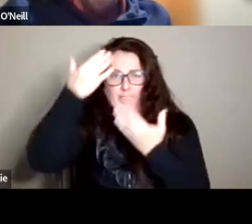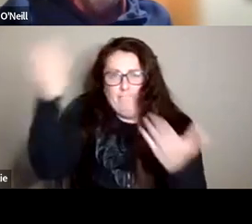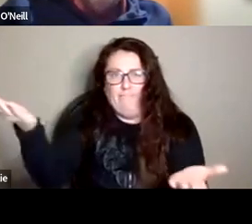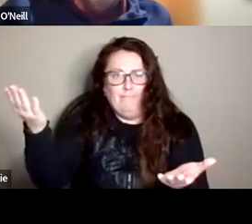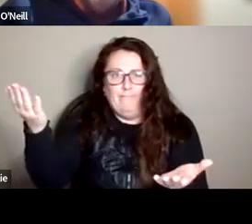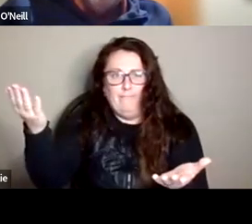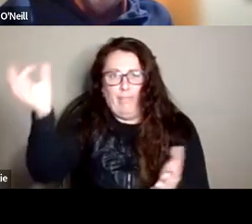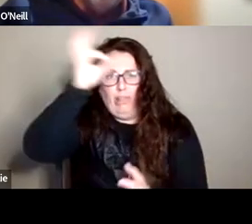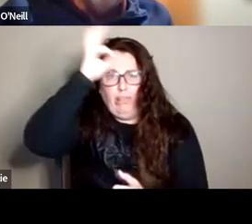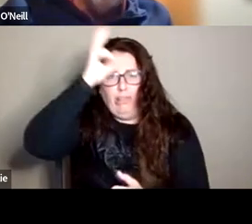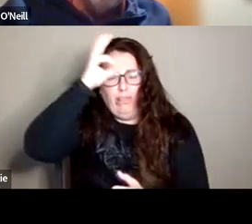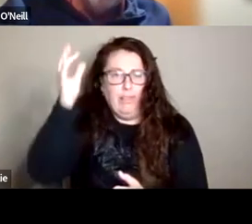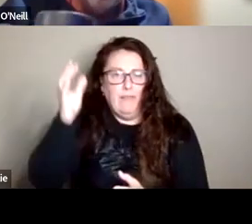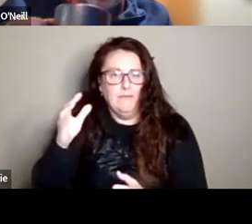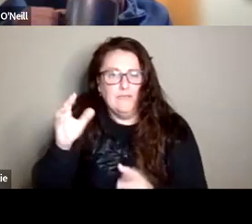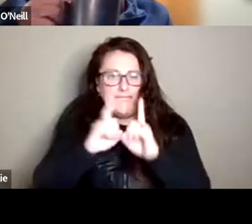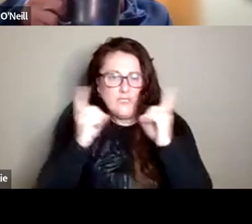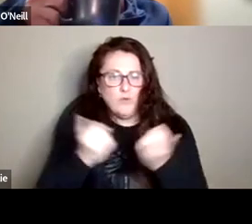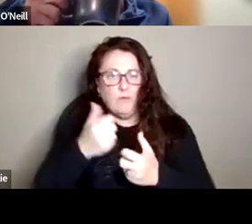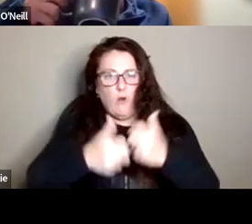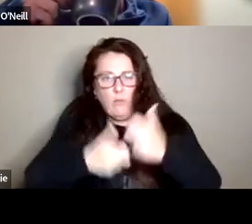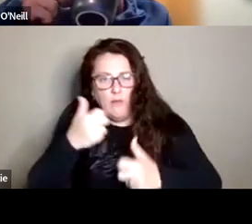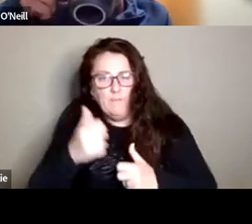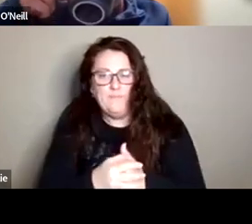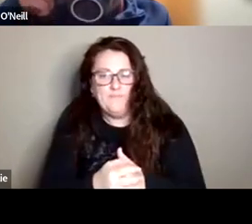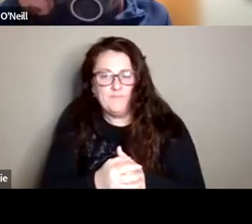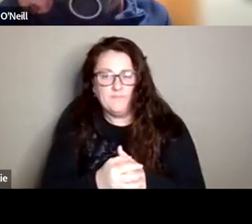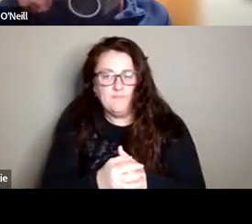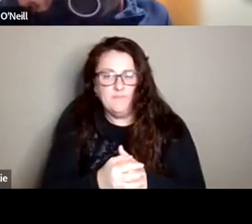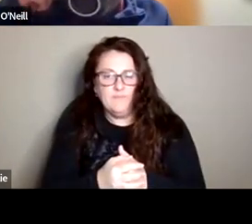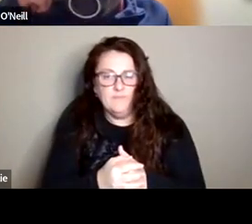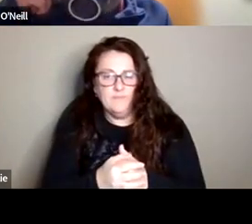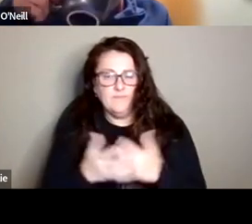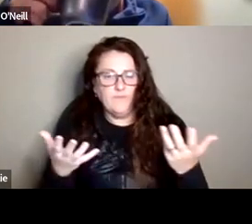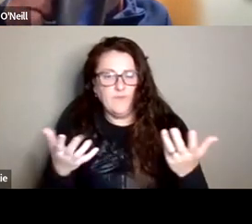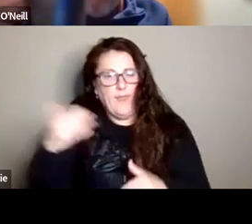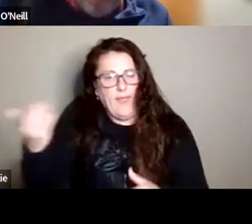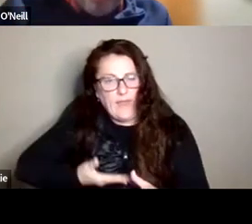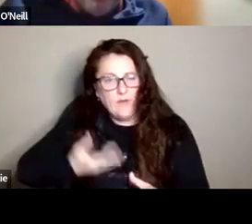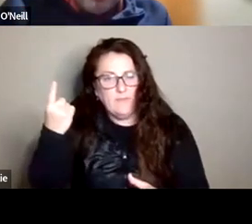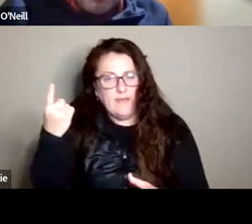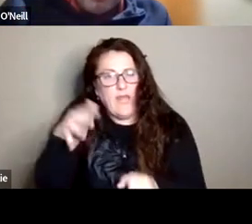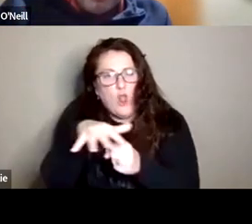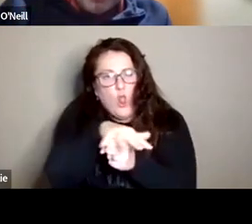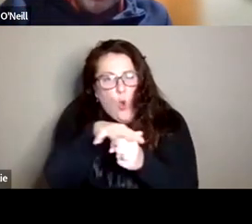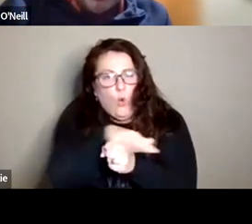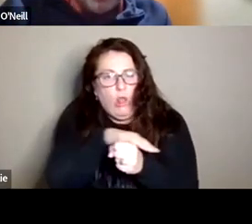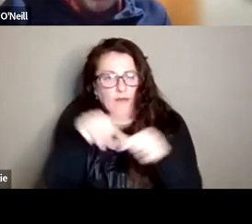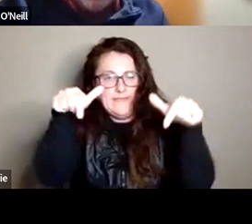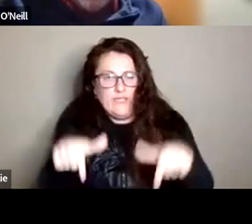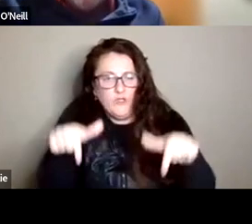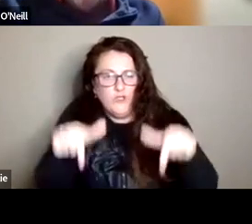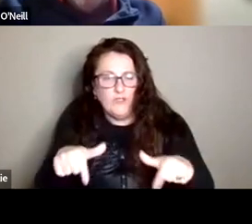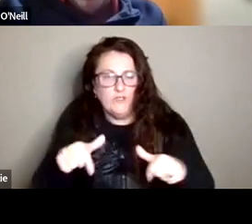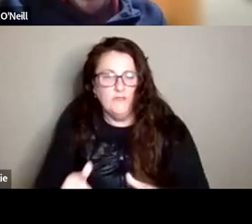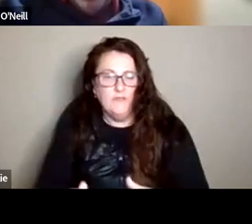the issue of the district. Like, why can we not hire somebody that is already familiar with our